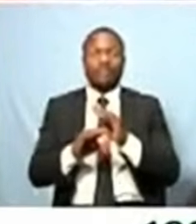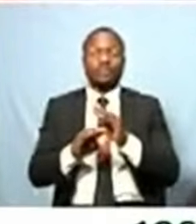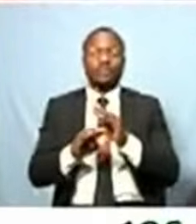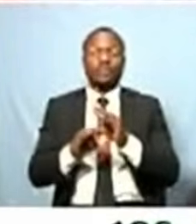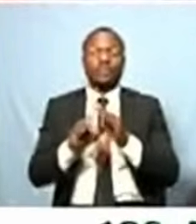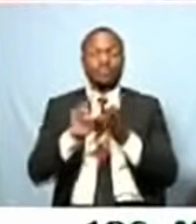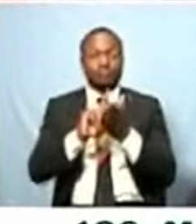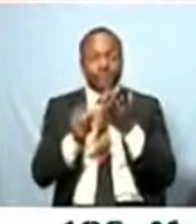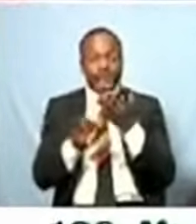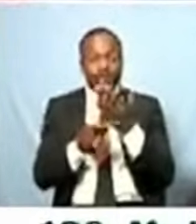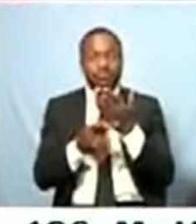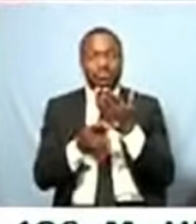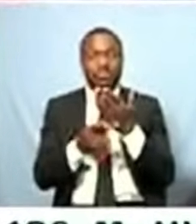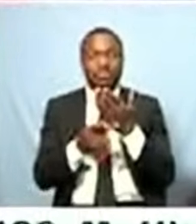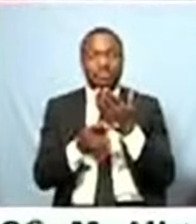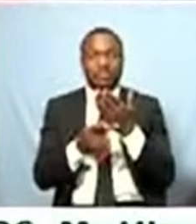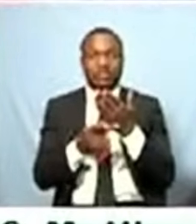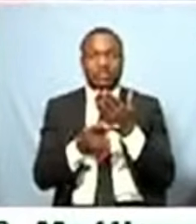program countrywide.